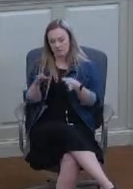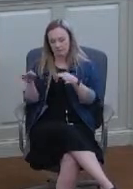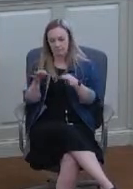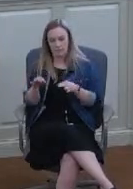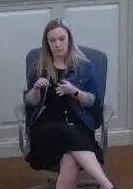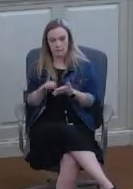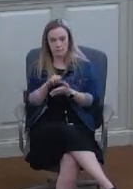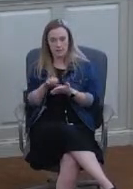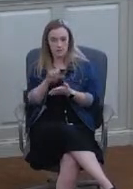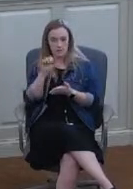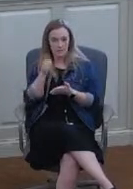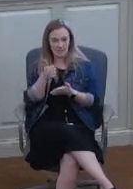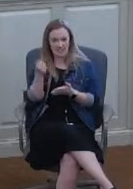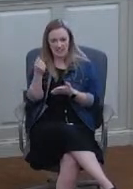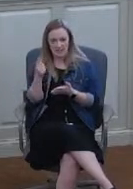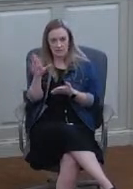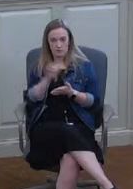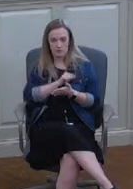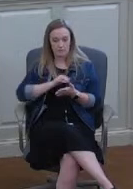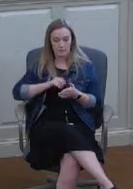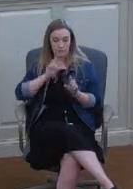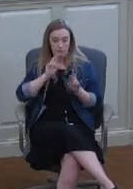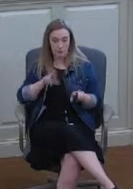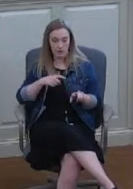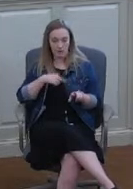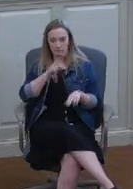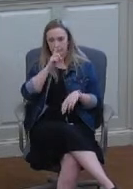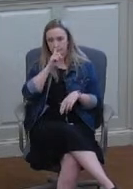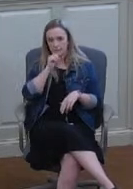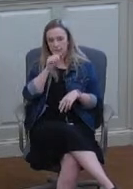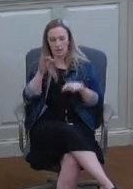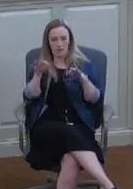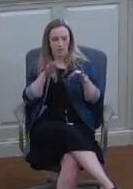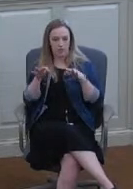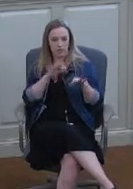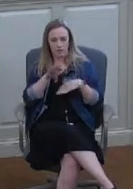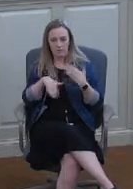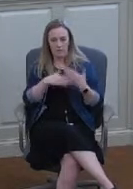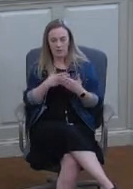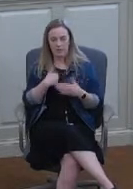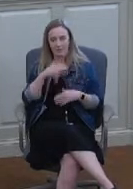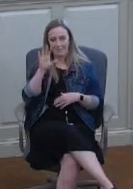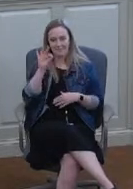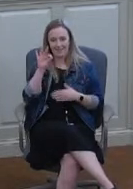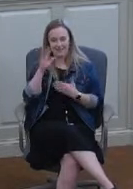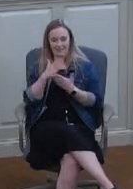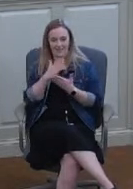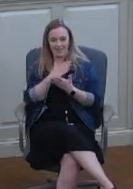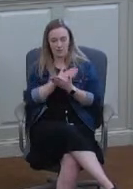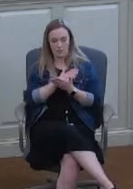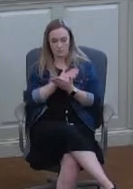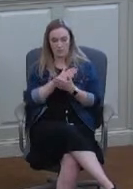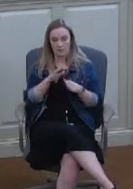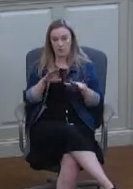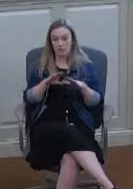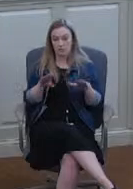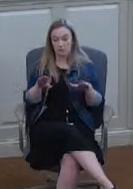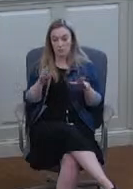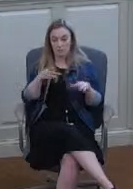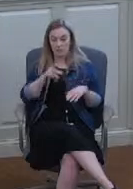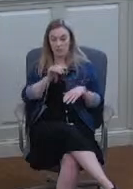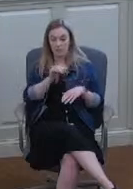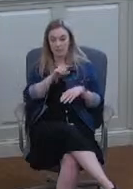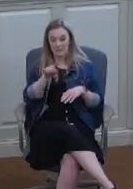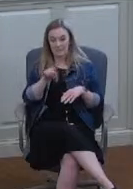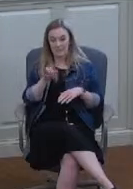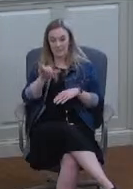page 10 and 11 of your staff report. I won't go through that general development plan. It had 9 items. On the floor of the Planning Commission that day, that general